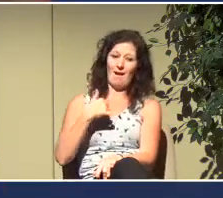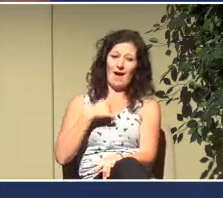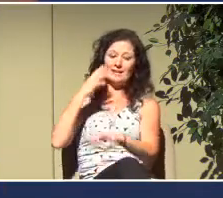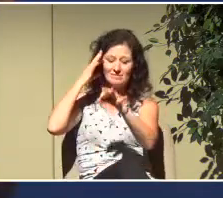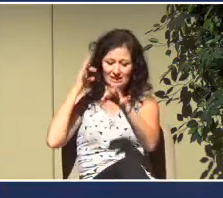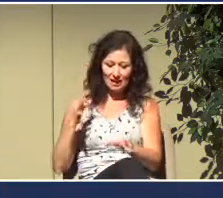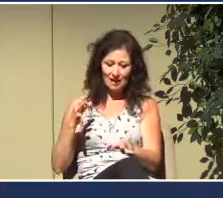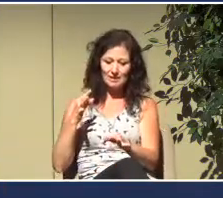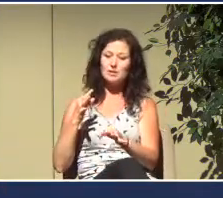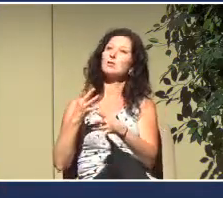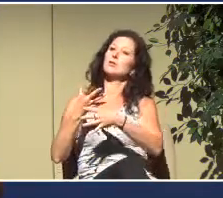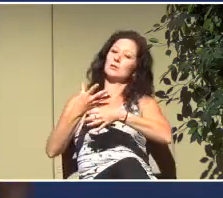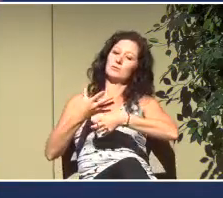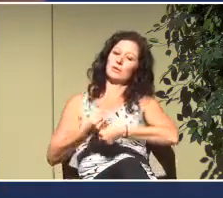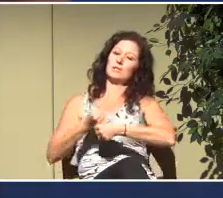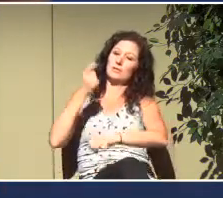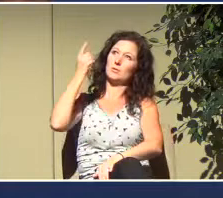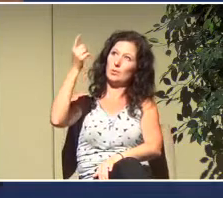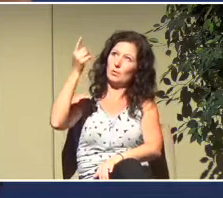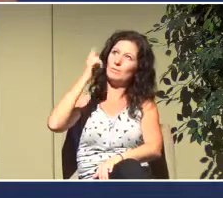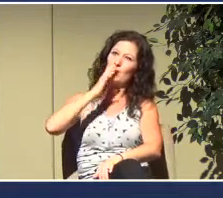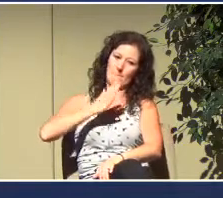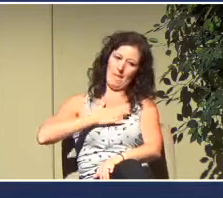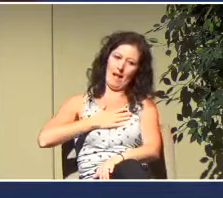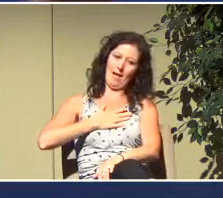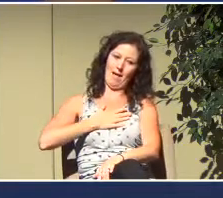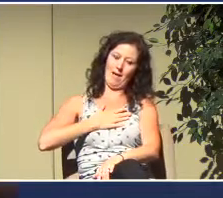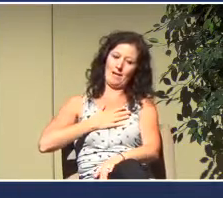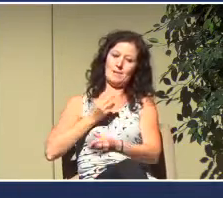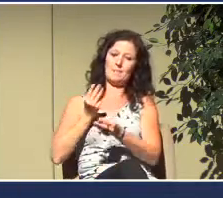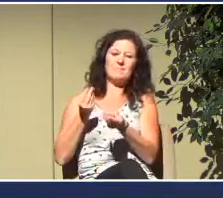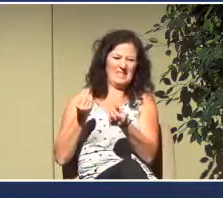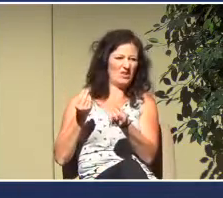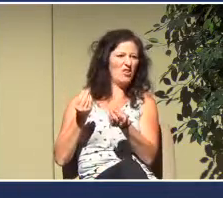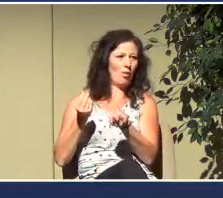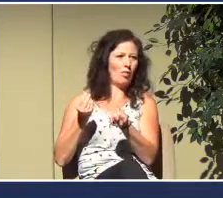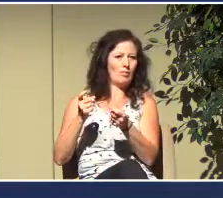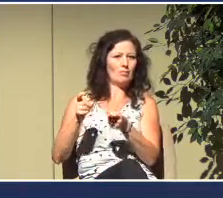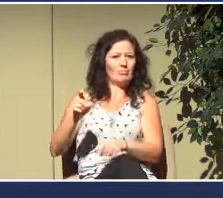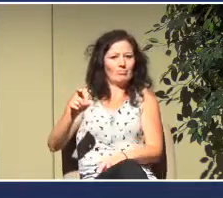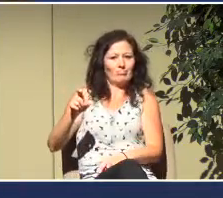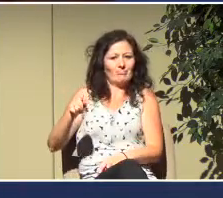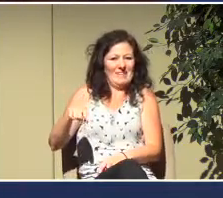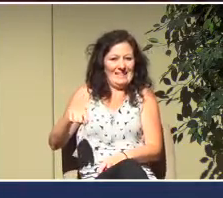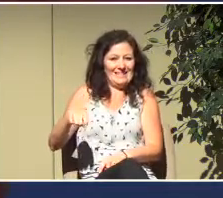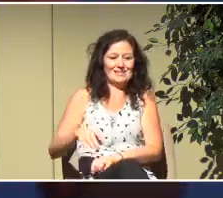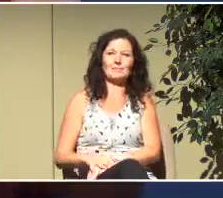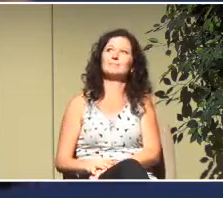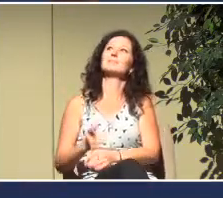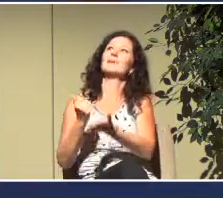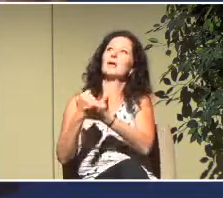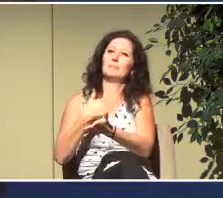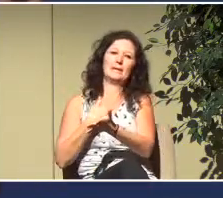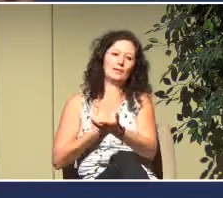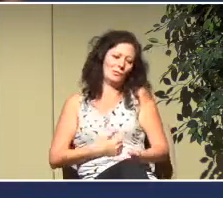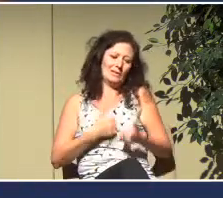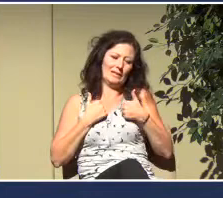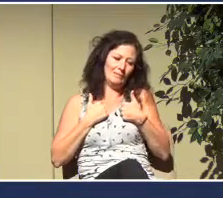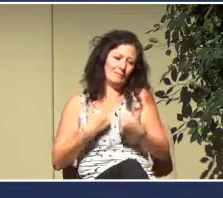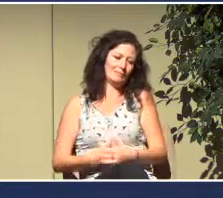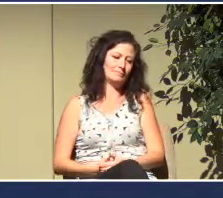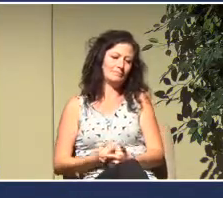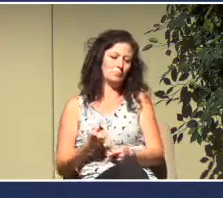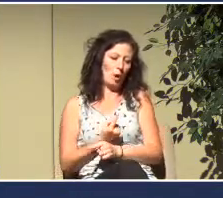trust you for my material well-being. Help me to be honest about this. Help me to live with integrity, whatever,